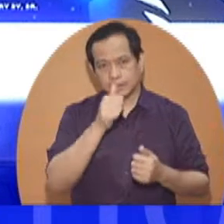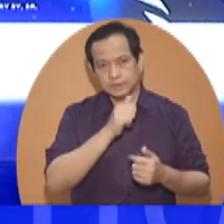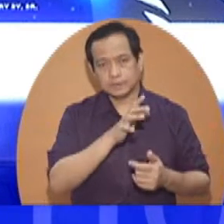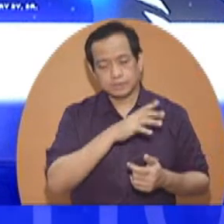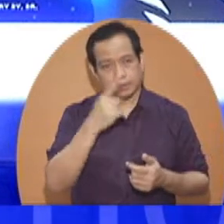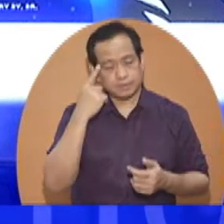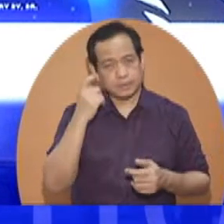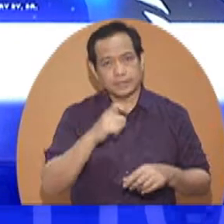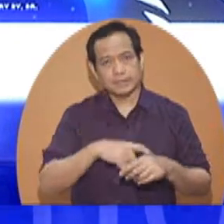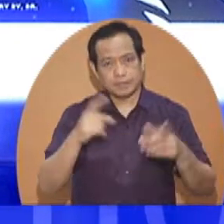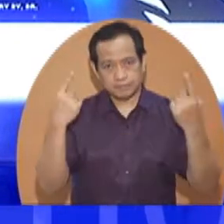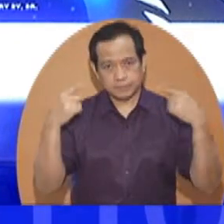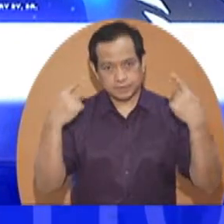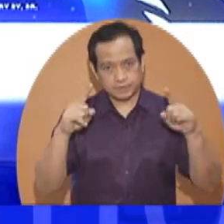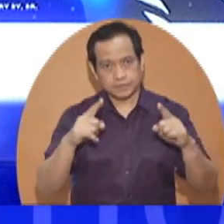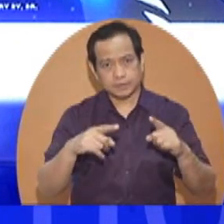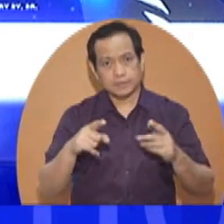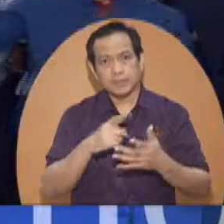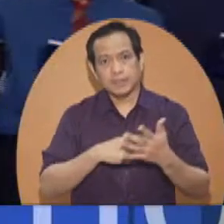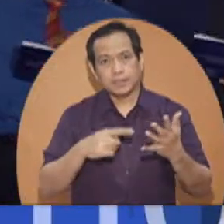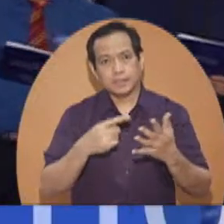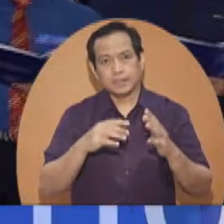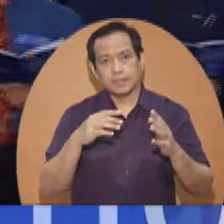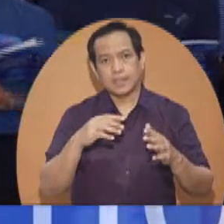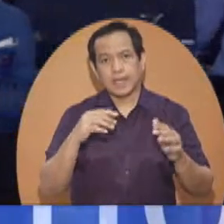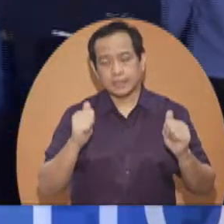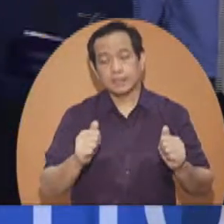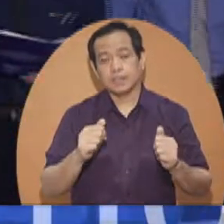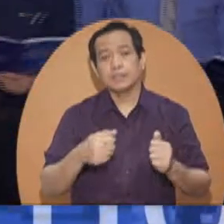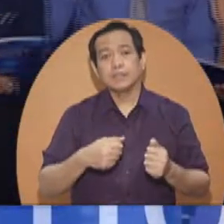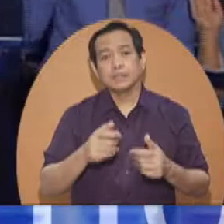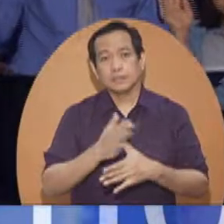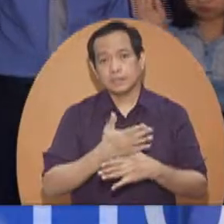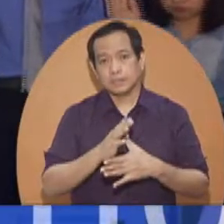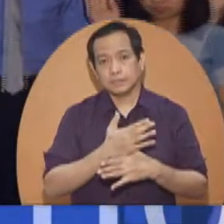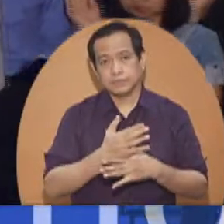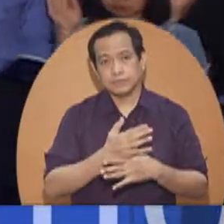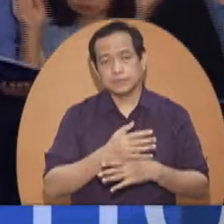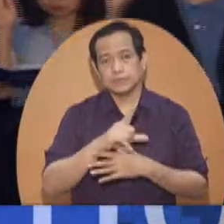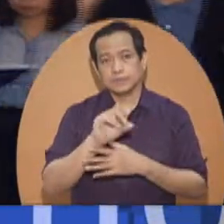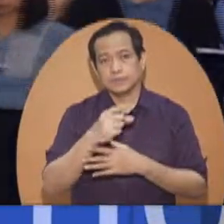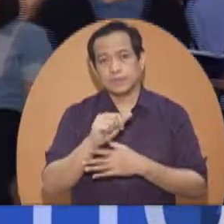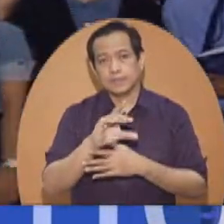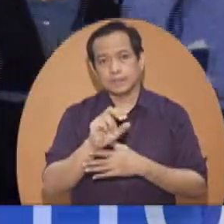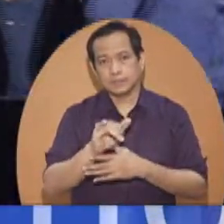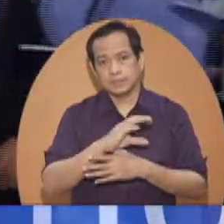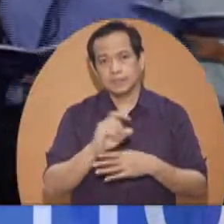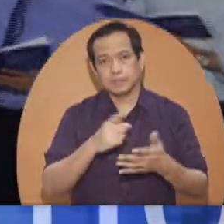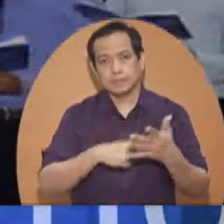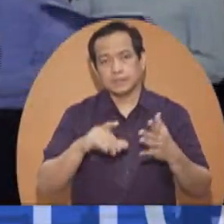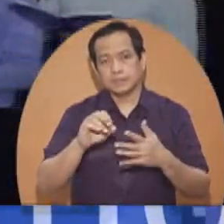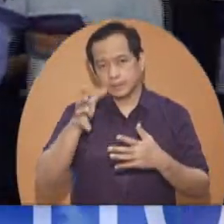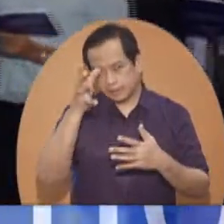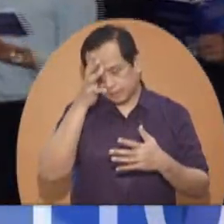and patiently wait for the time of success. In this way, I can contribute to the legacy of